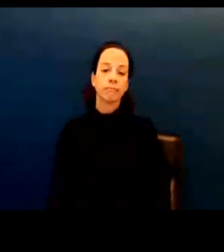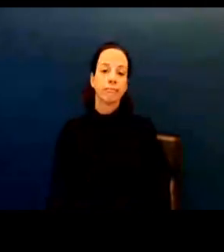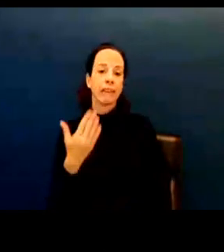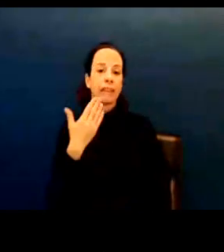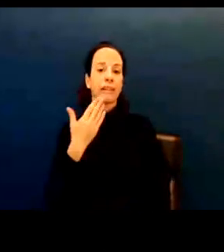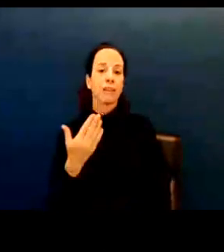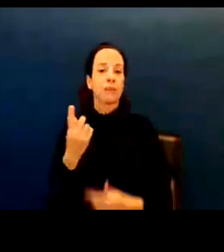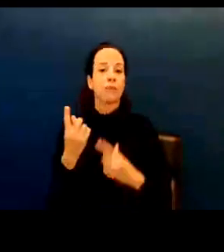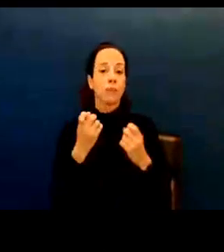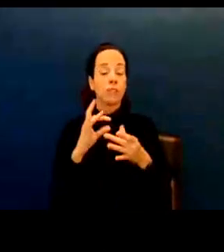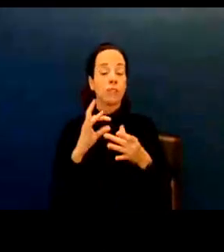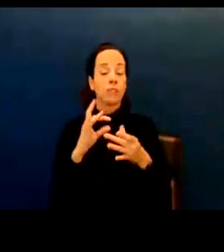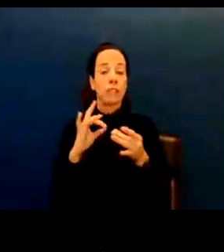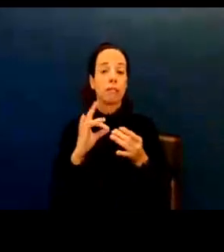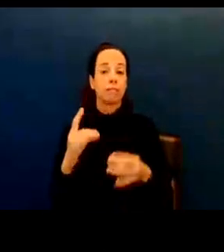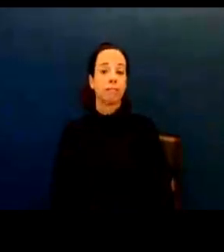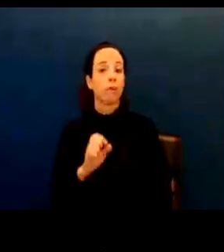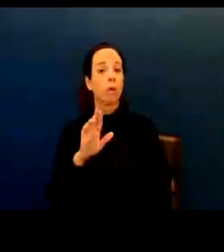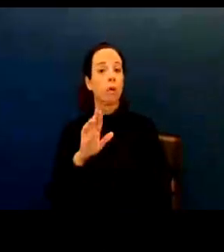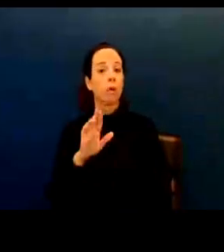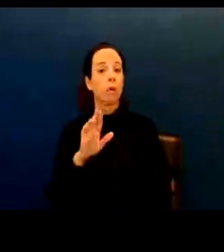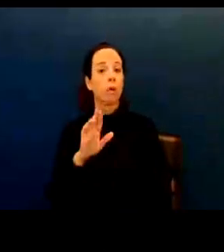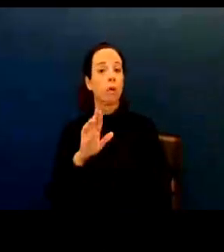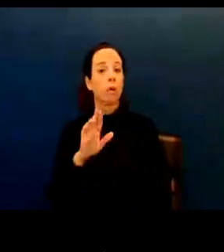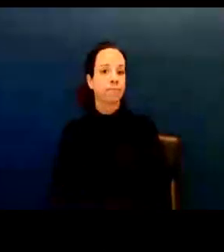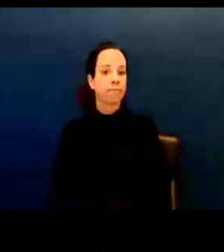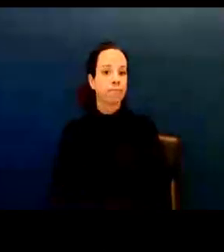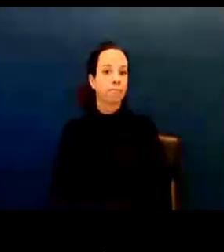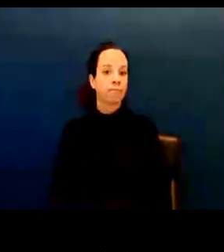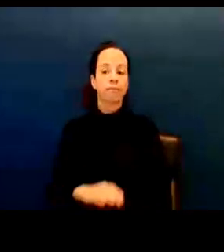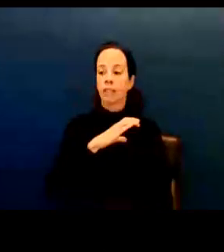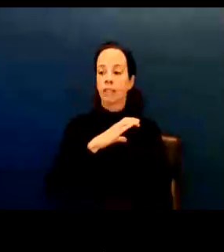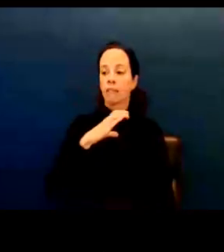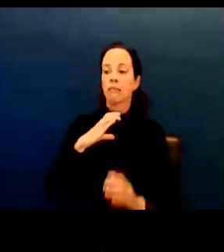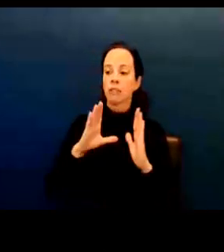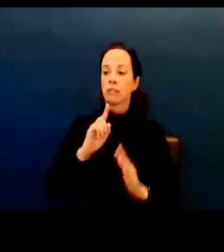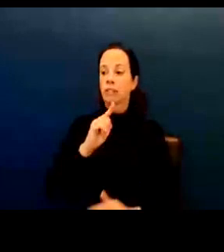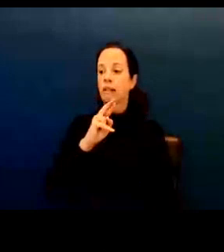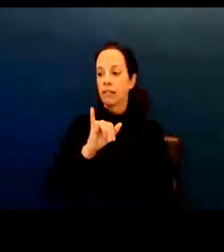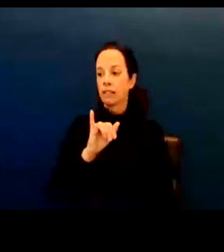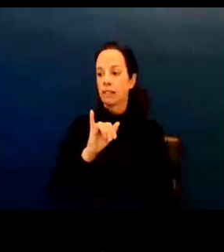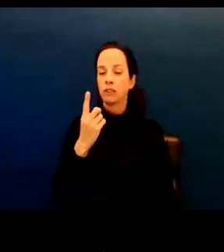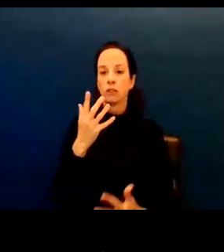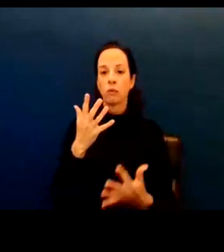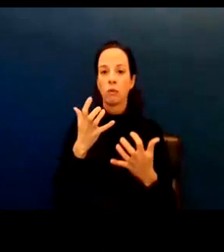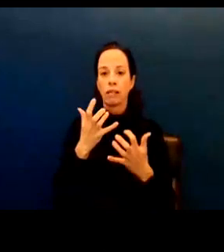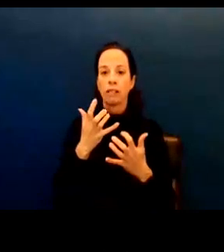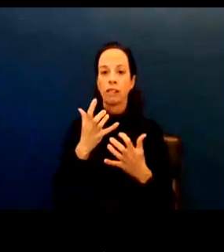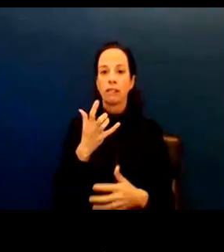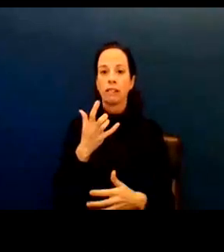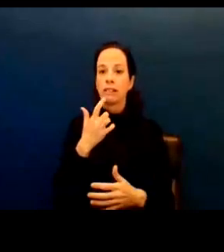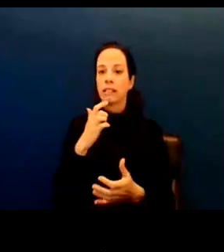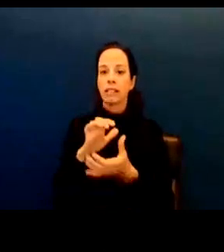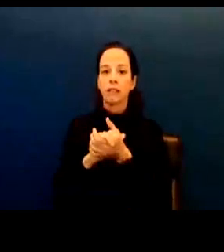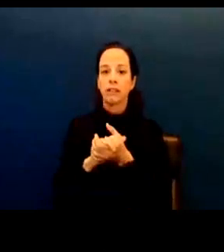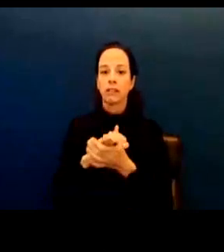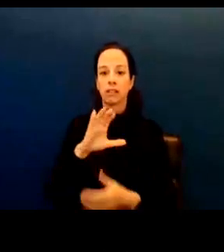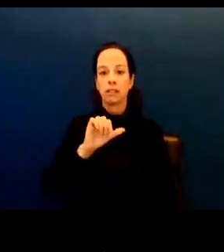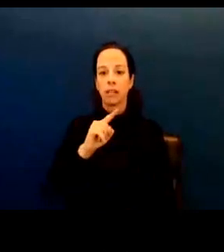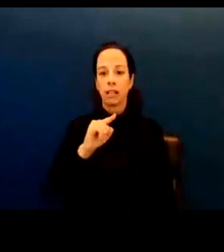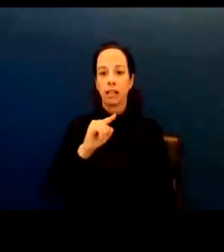questions, comments, or a motion from the dais? Commissioner Tiffany. Yeah, I just wanted to congratulate Celeste and her